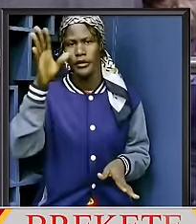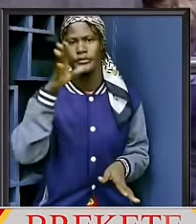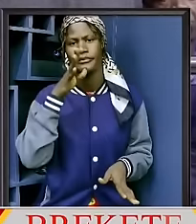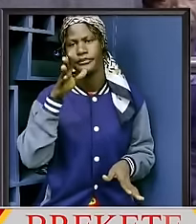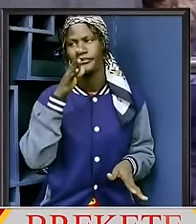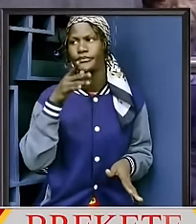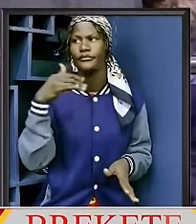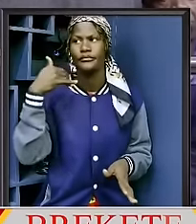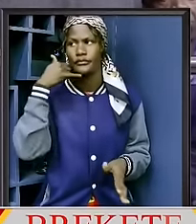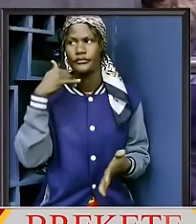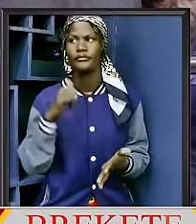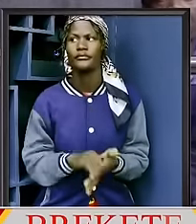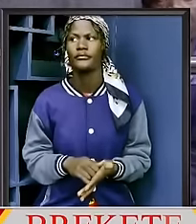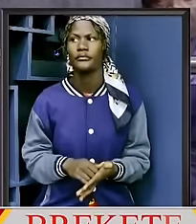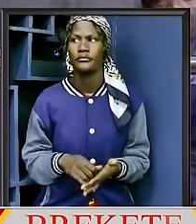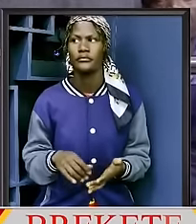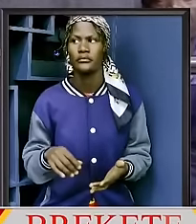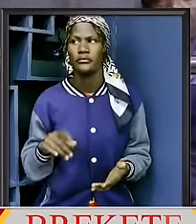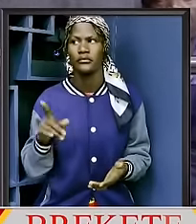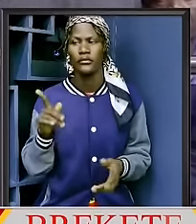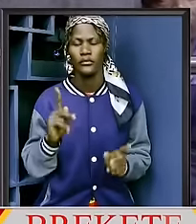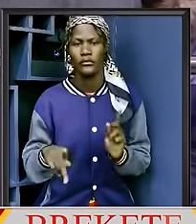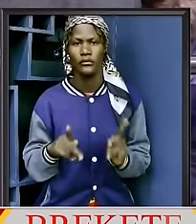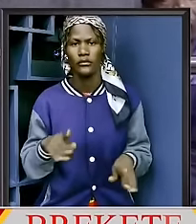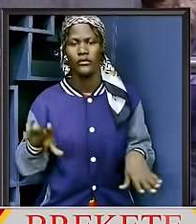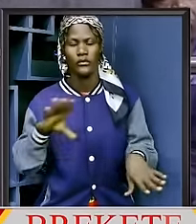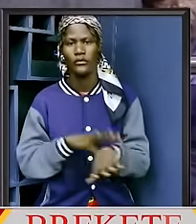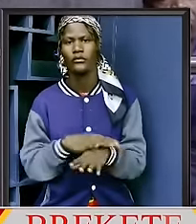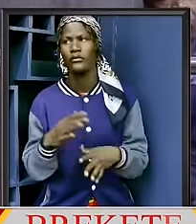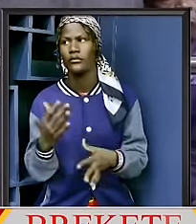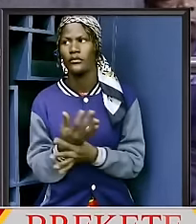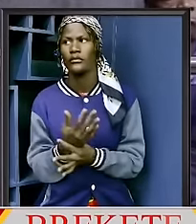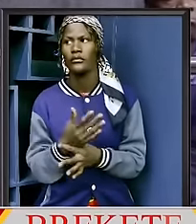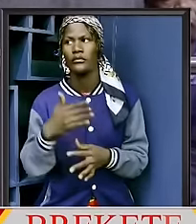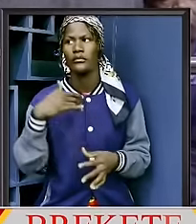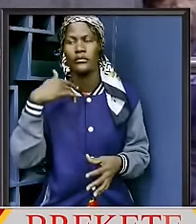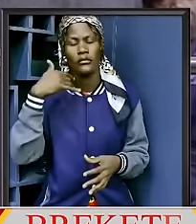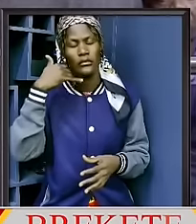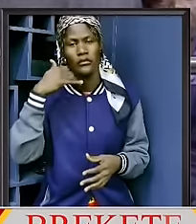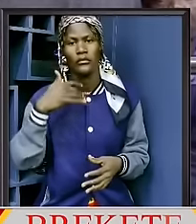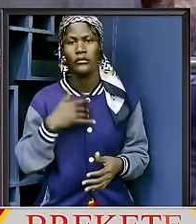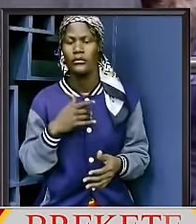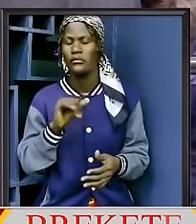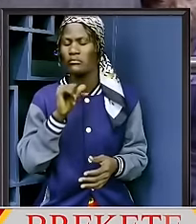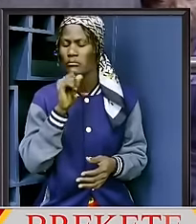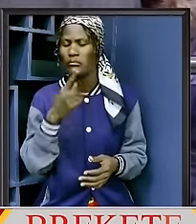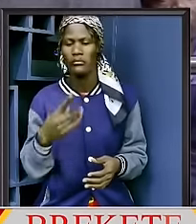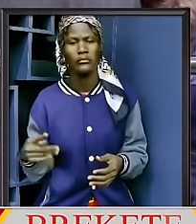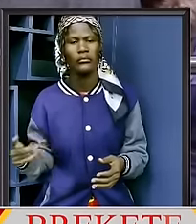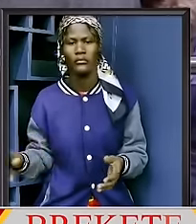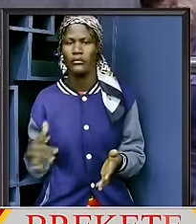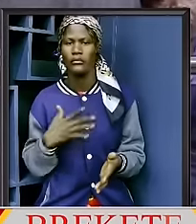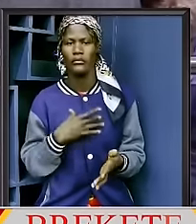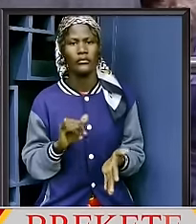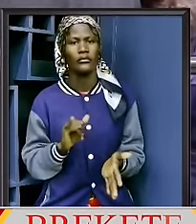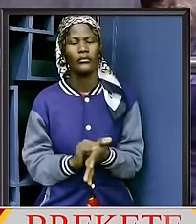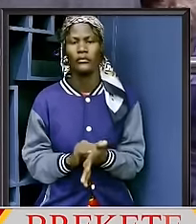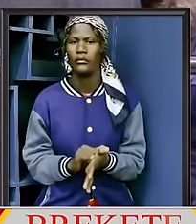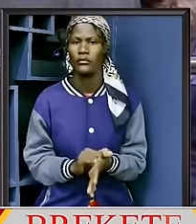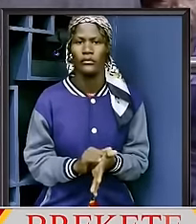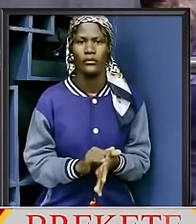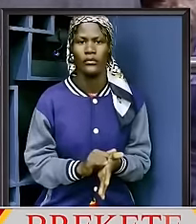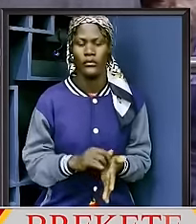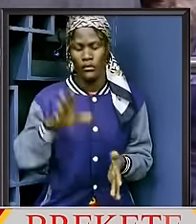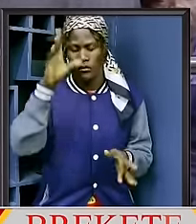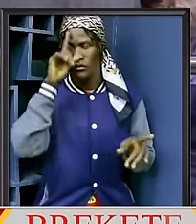so person, she's in Utako, they have arrested her. She called me, I said, nothing like that, though. That I'm still here, we are doing reconciliation. My husband